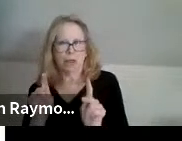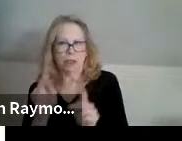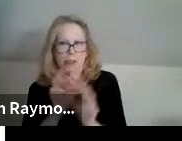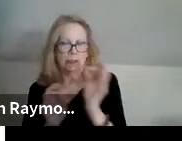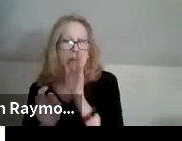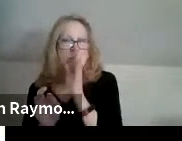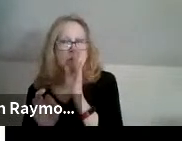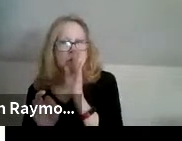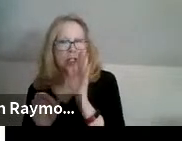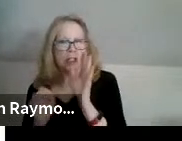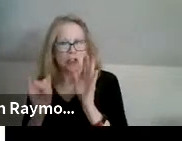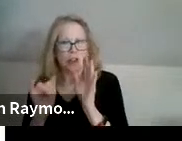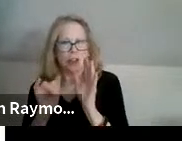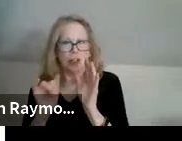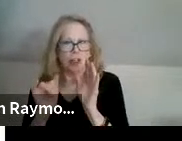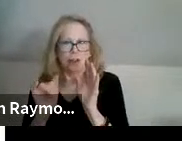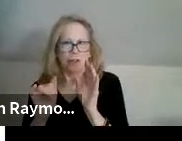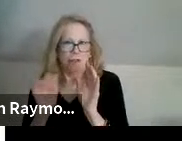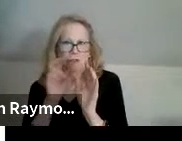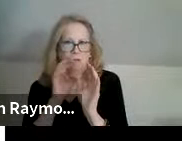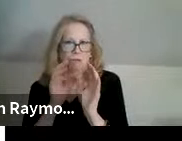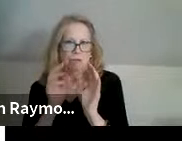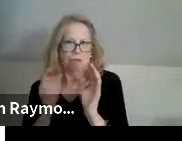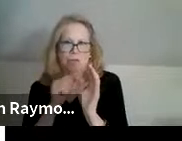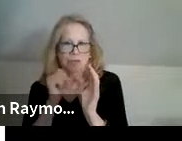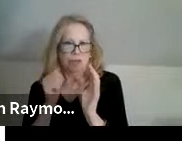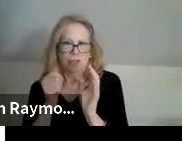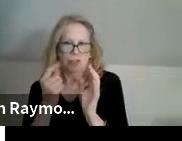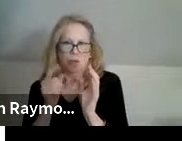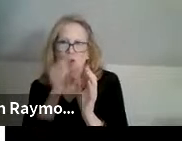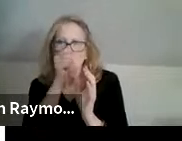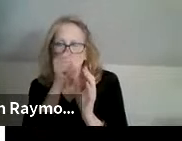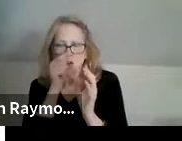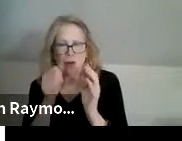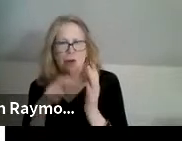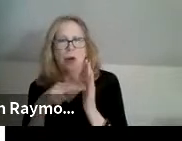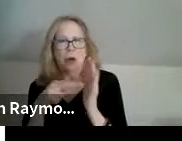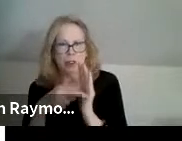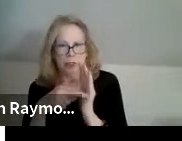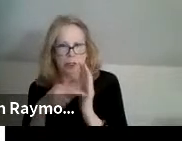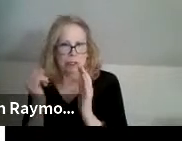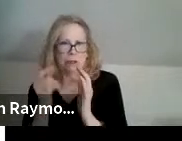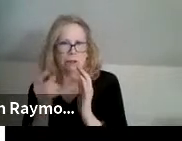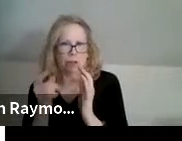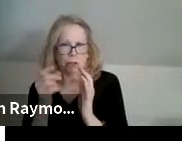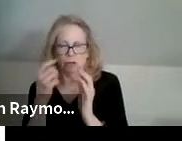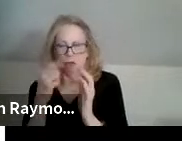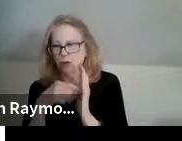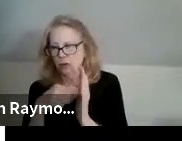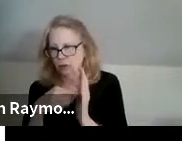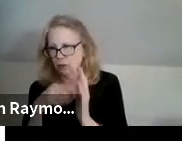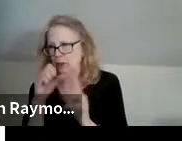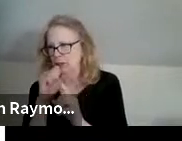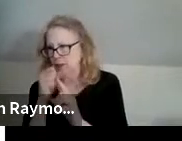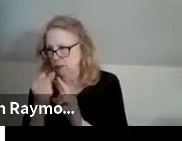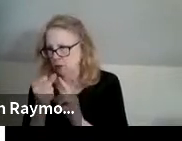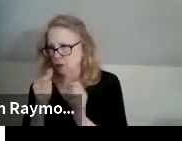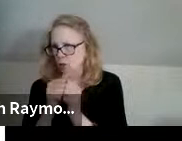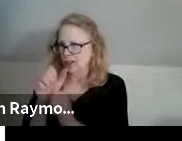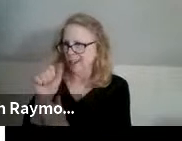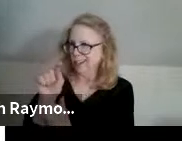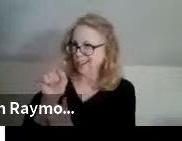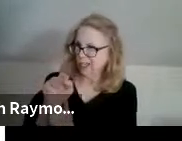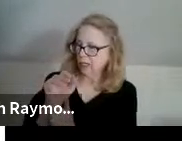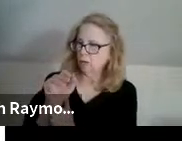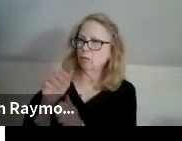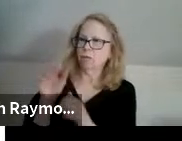content of user input is not displayed as entering for security purposes. So that's for if you're, for example, in a situation with an ATM or